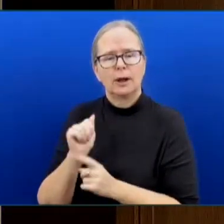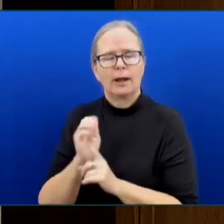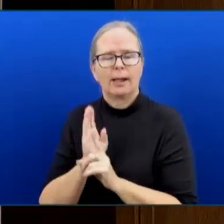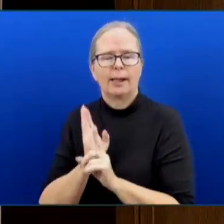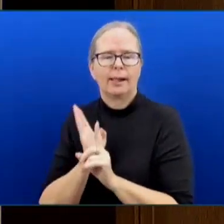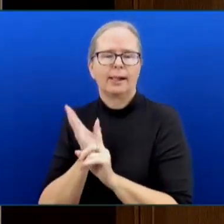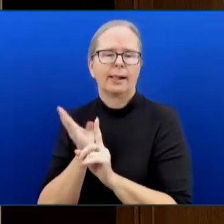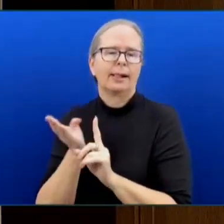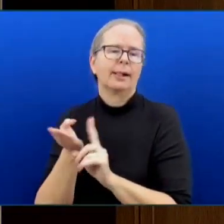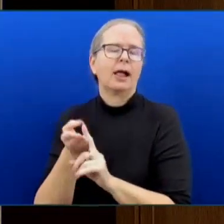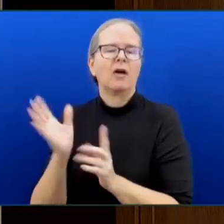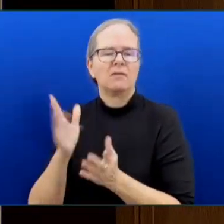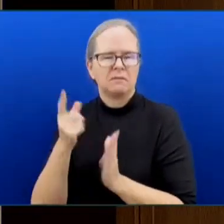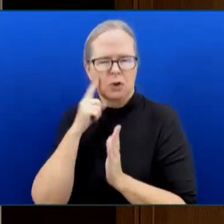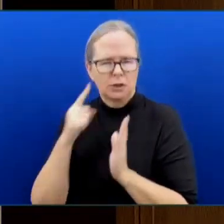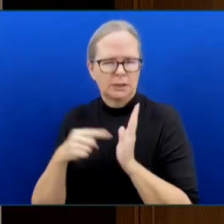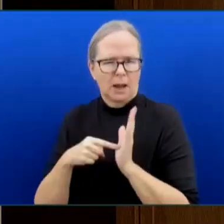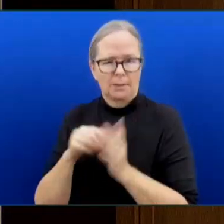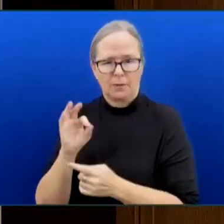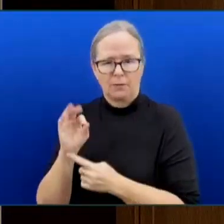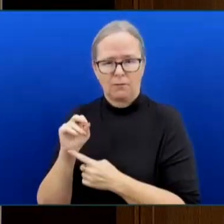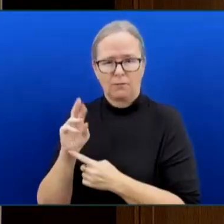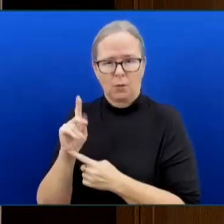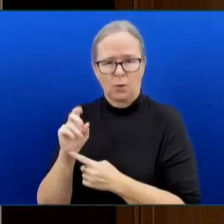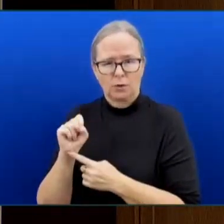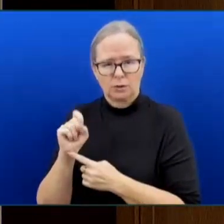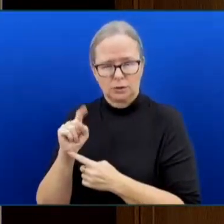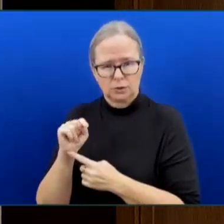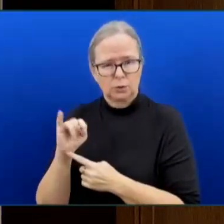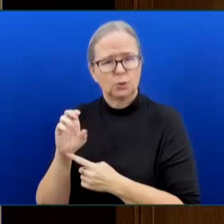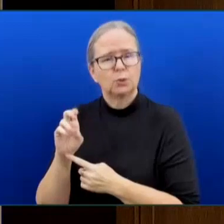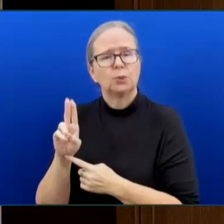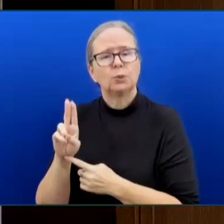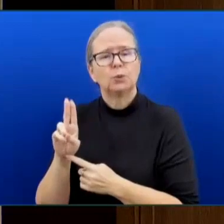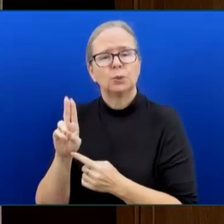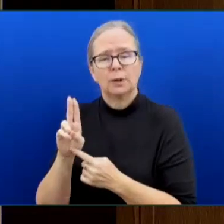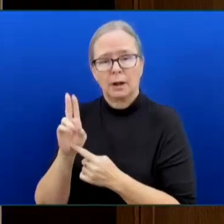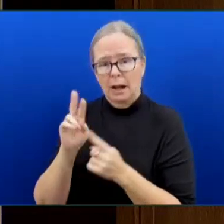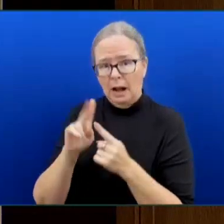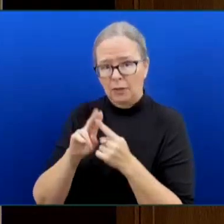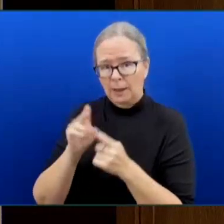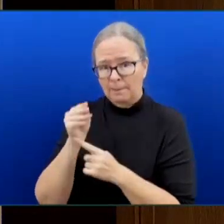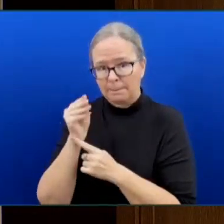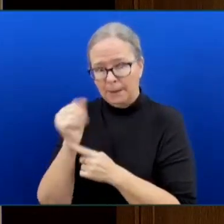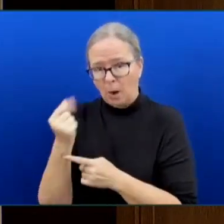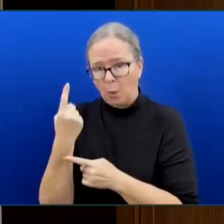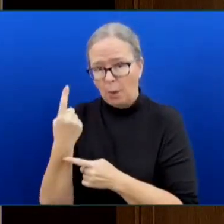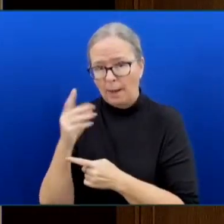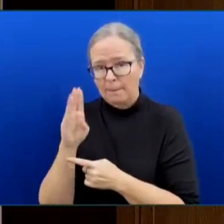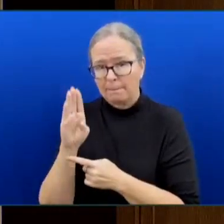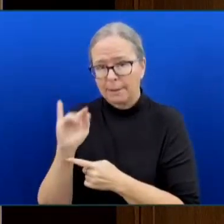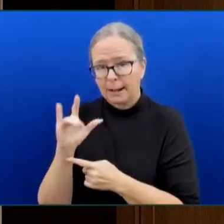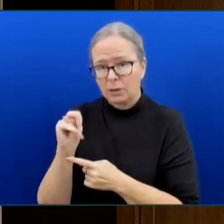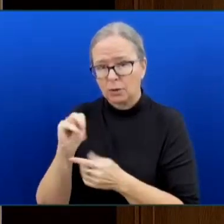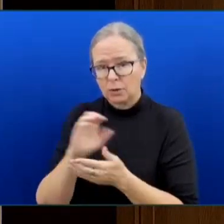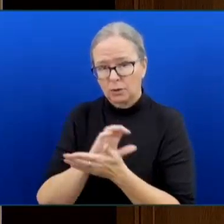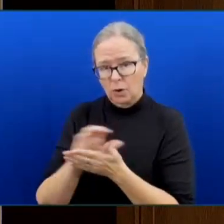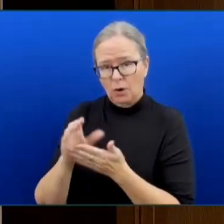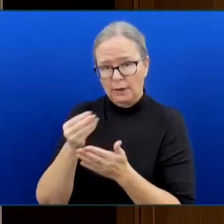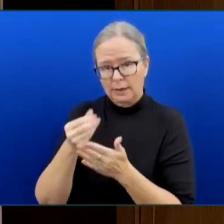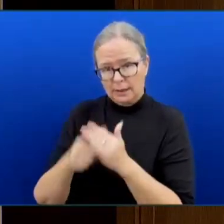Hydro $1 billion under the existing tariff or agree to scale down the size of your